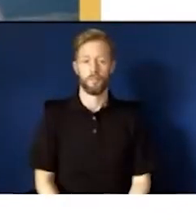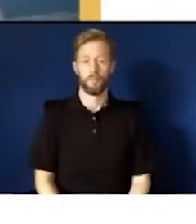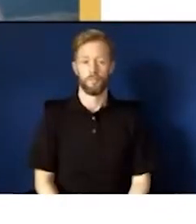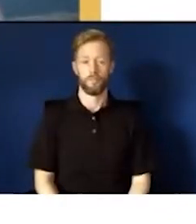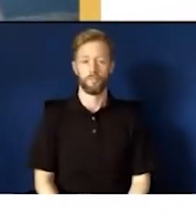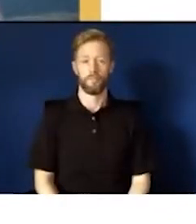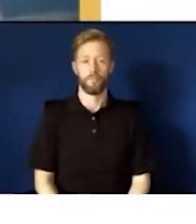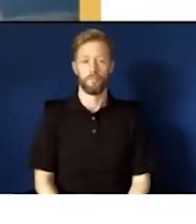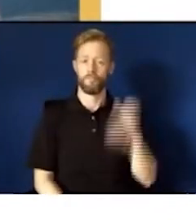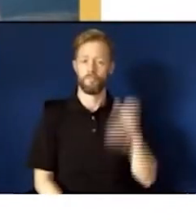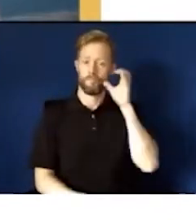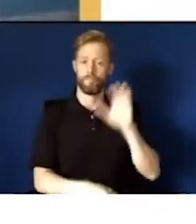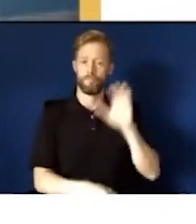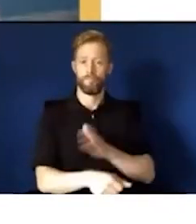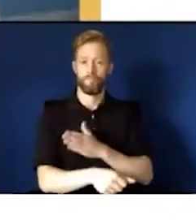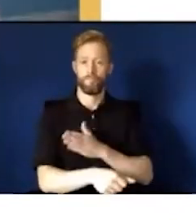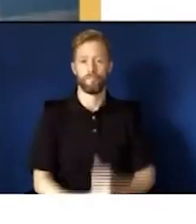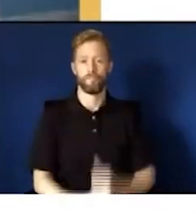like just...